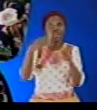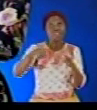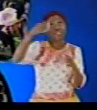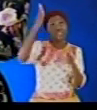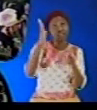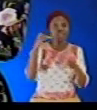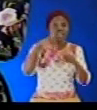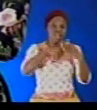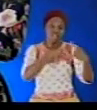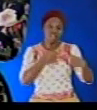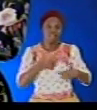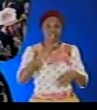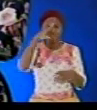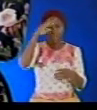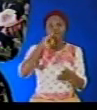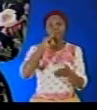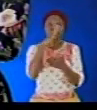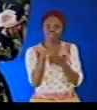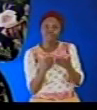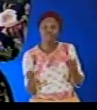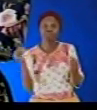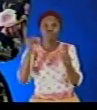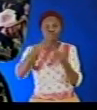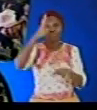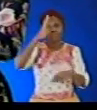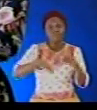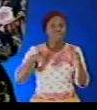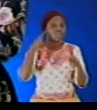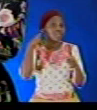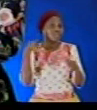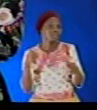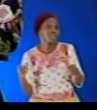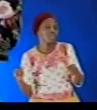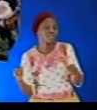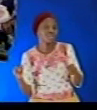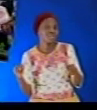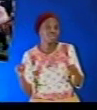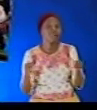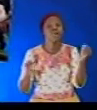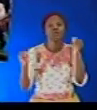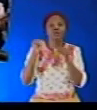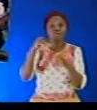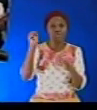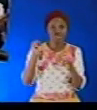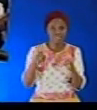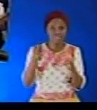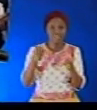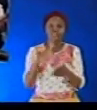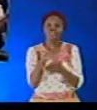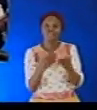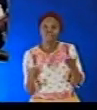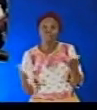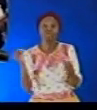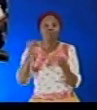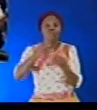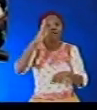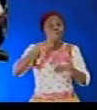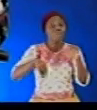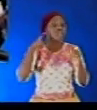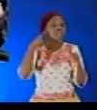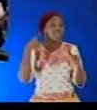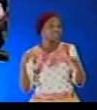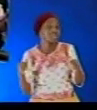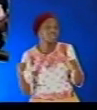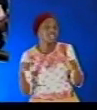is something more than gold. Oh, yes. Oh, yes. Something more than silver.